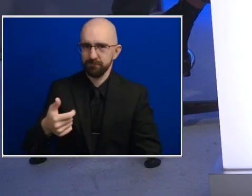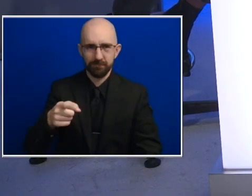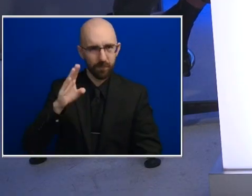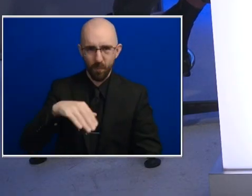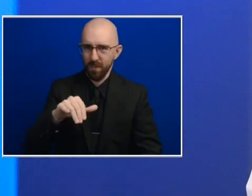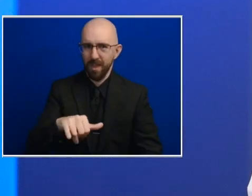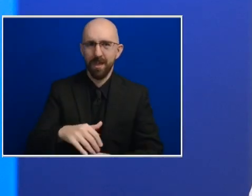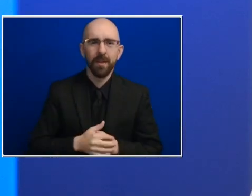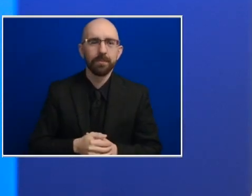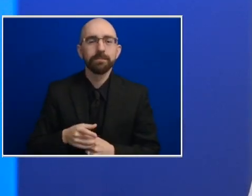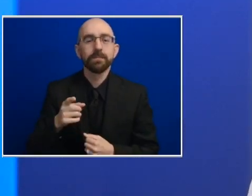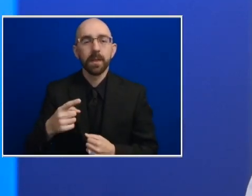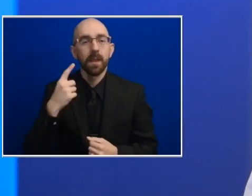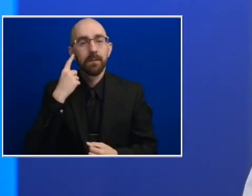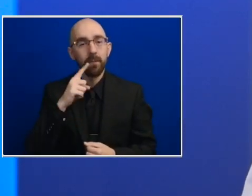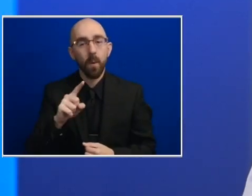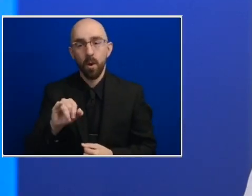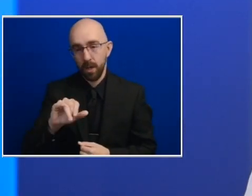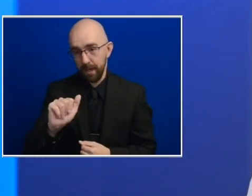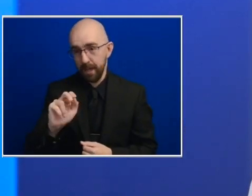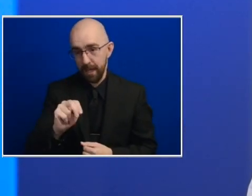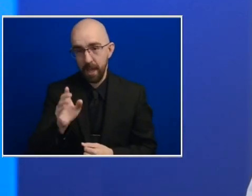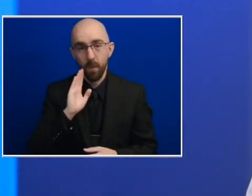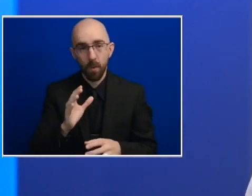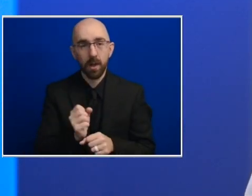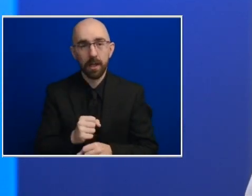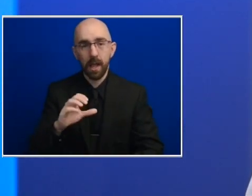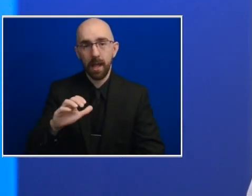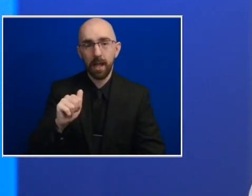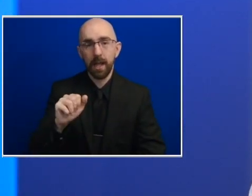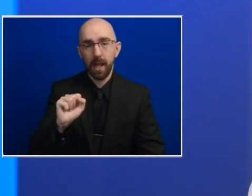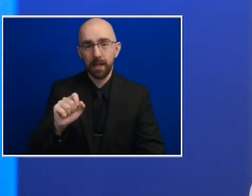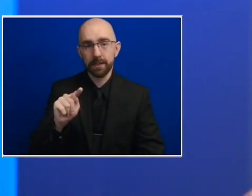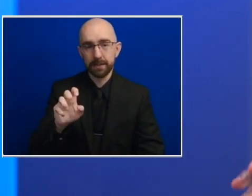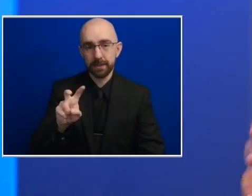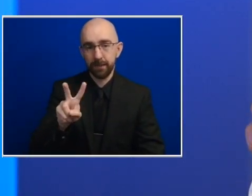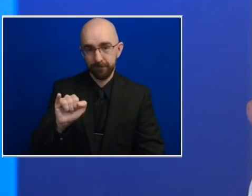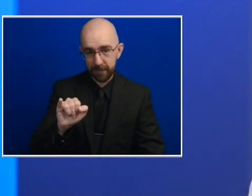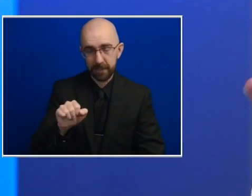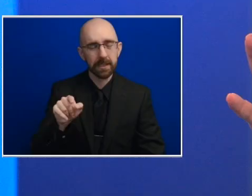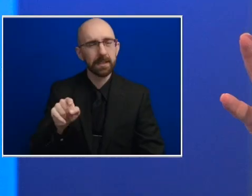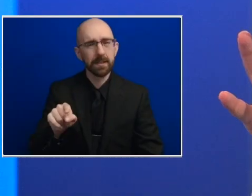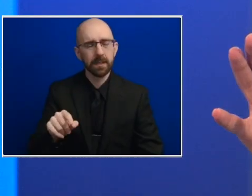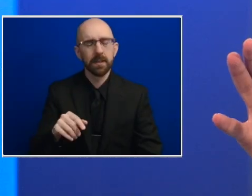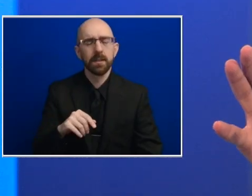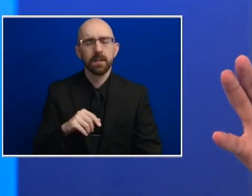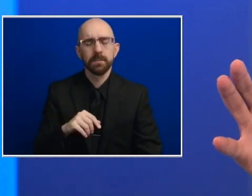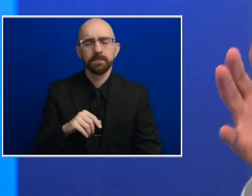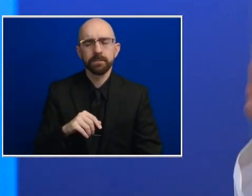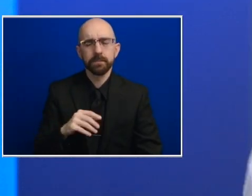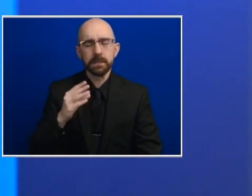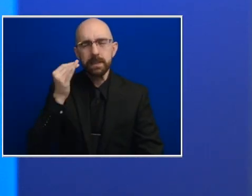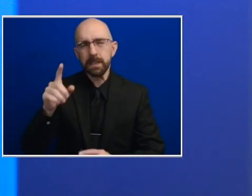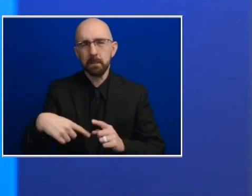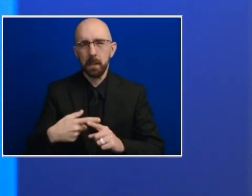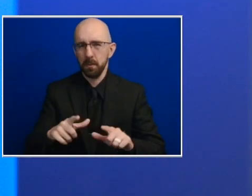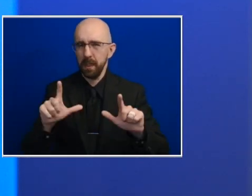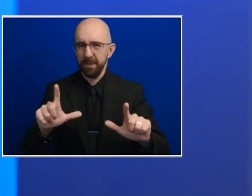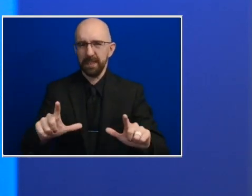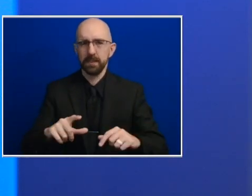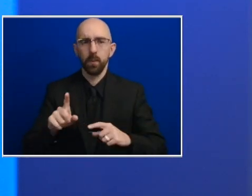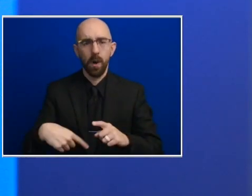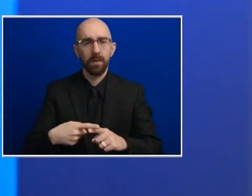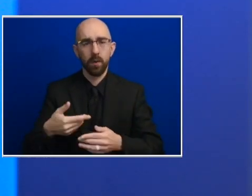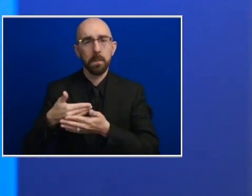for Ian, he's going to get Casgevy. And Casgevy is, think about it this way. When you're a baby in your mom's